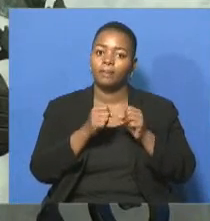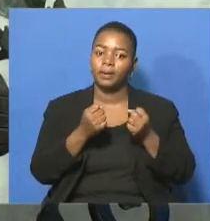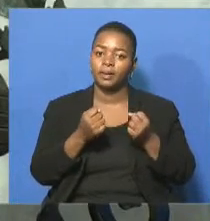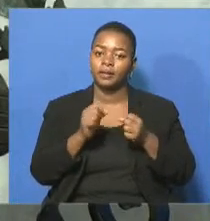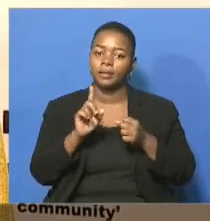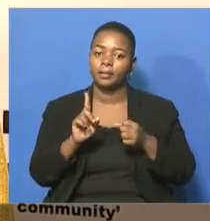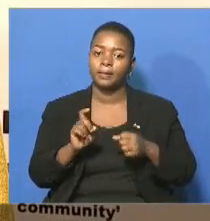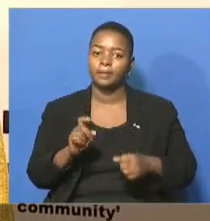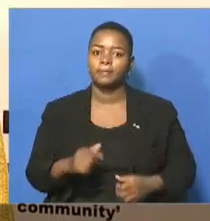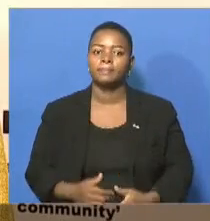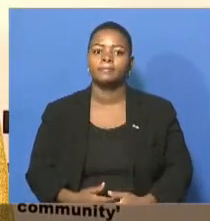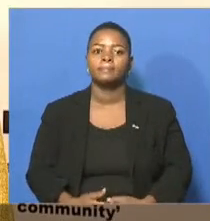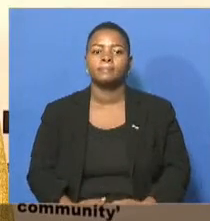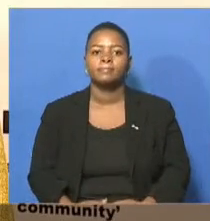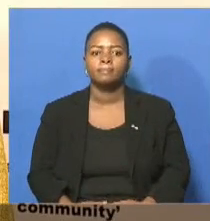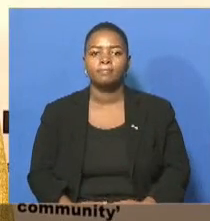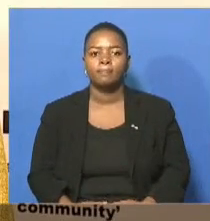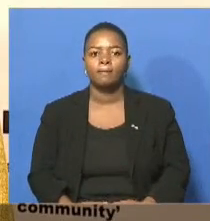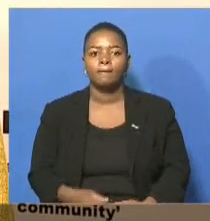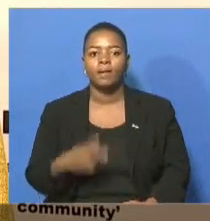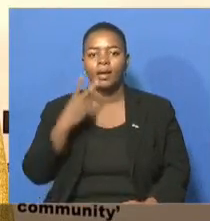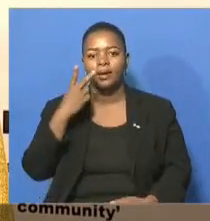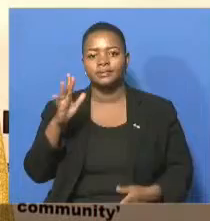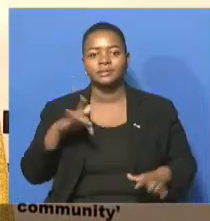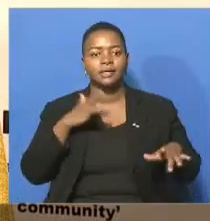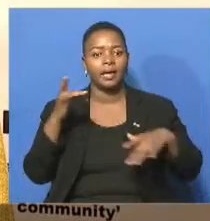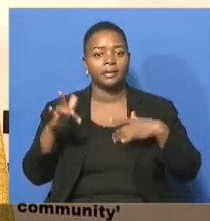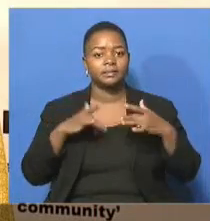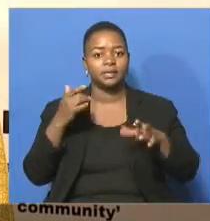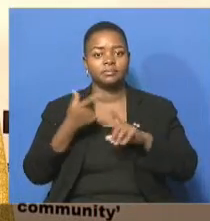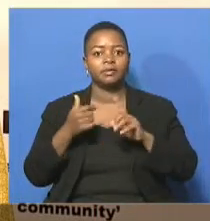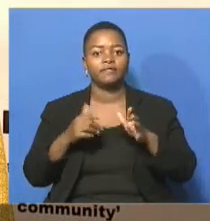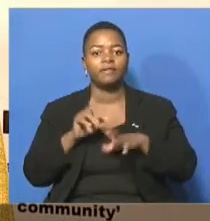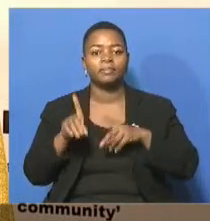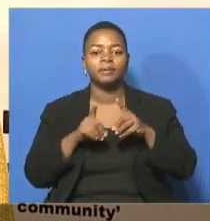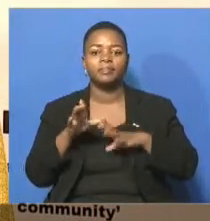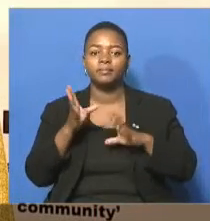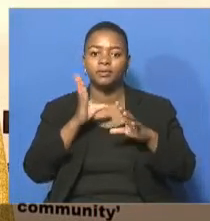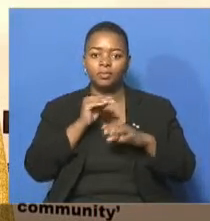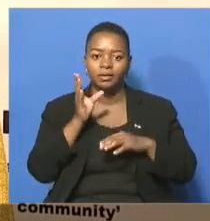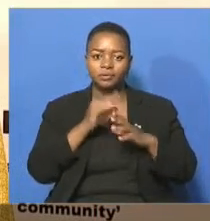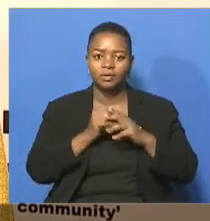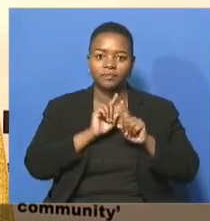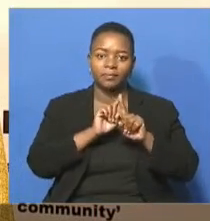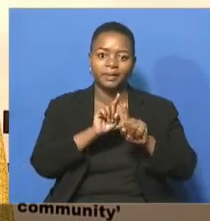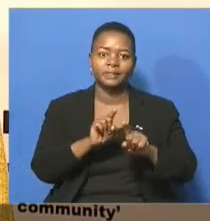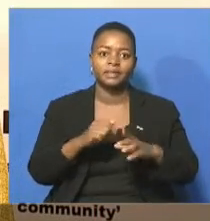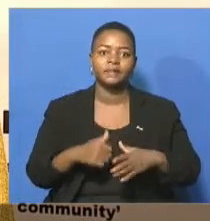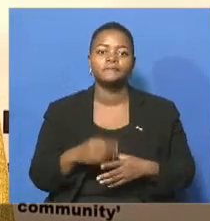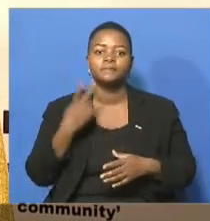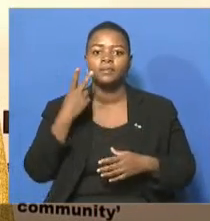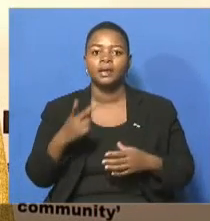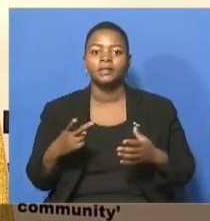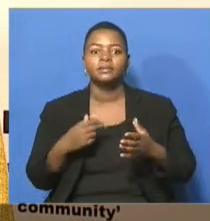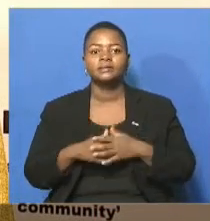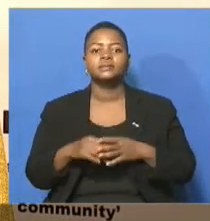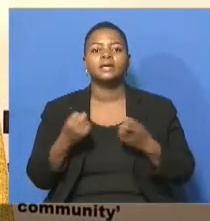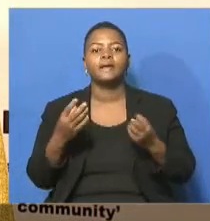Botswana. Hello, I see a lot of excitement from participants, from attendants.